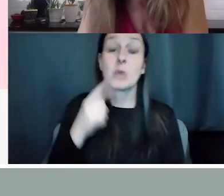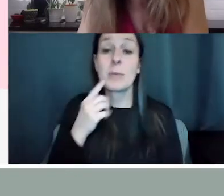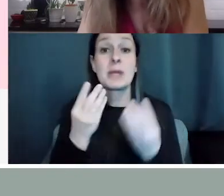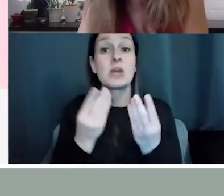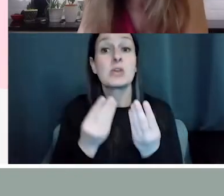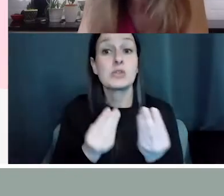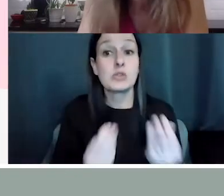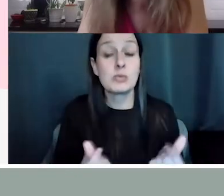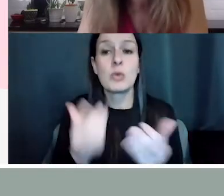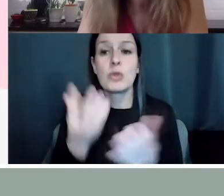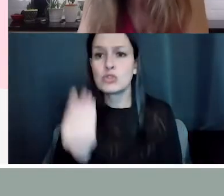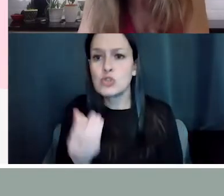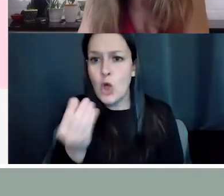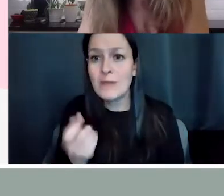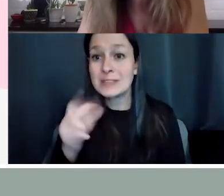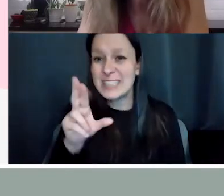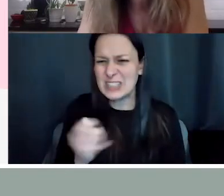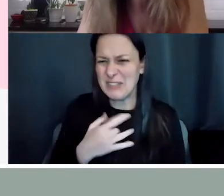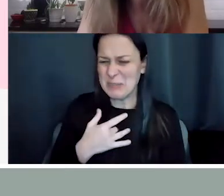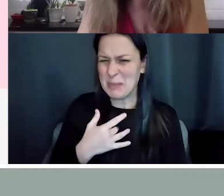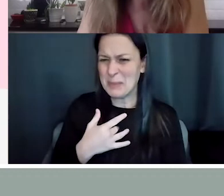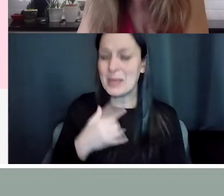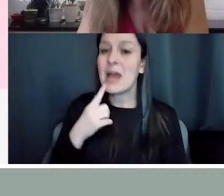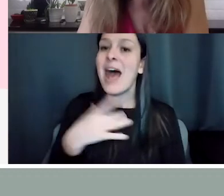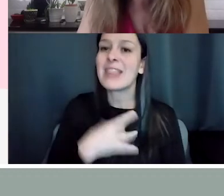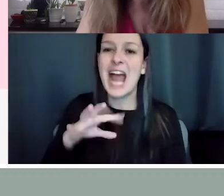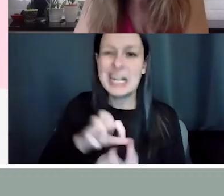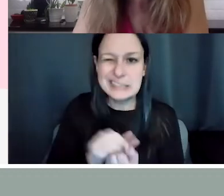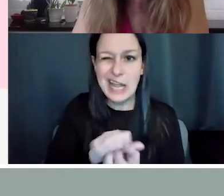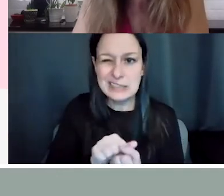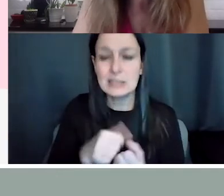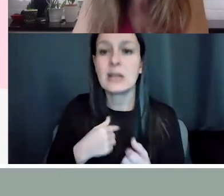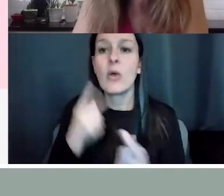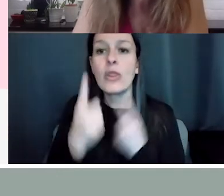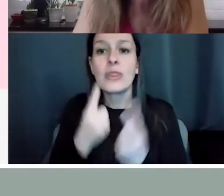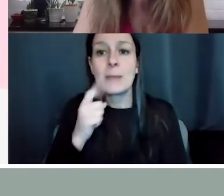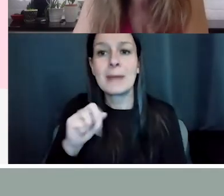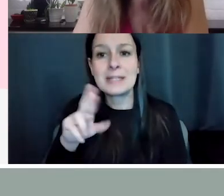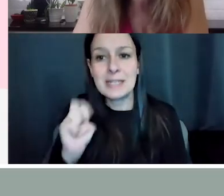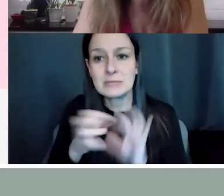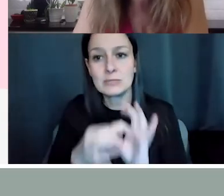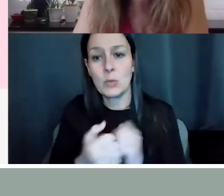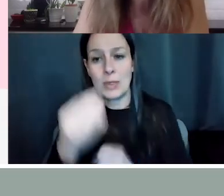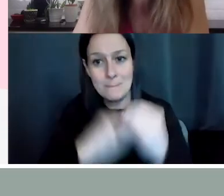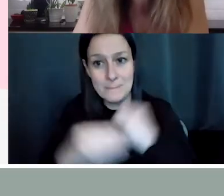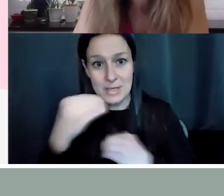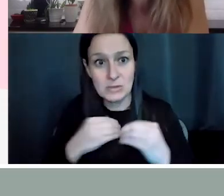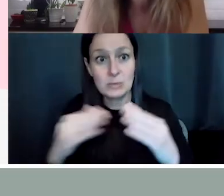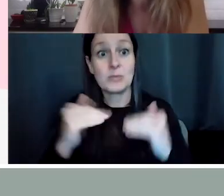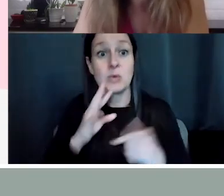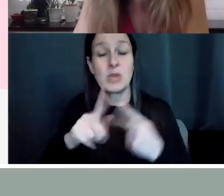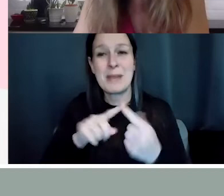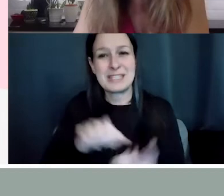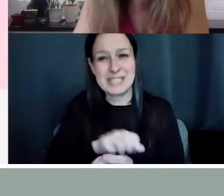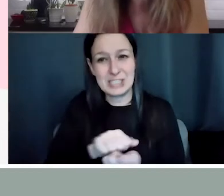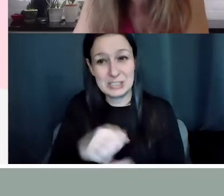feel funny in your mouth. You like that crunch. So think about texture when it comes to meals. We're going to talk about digestion in a second, but